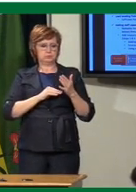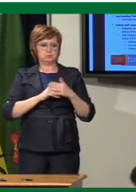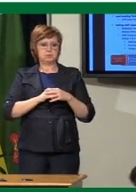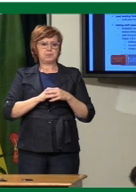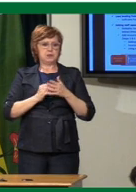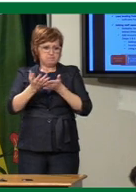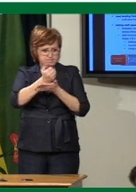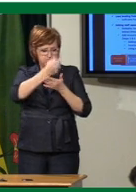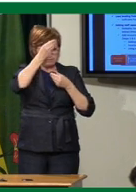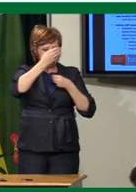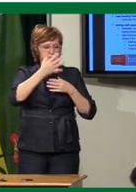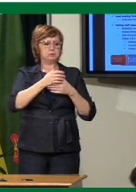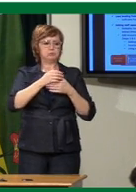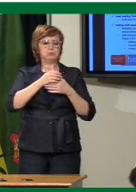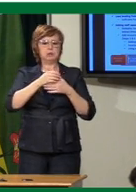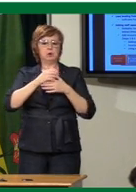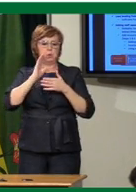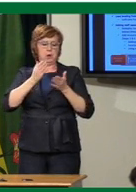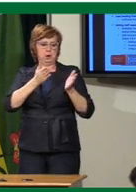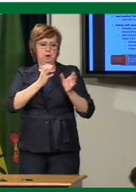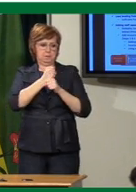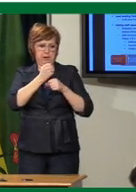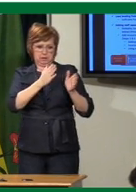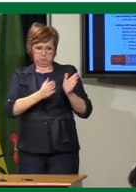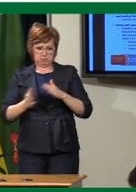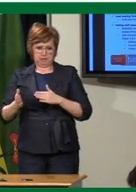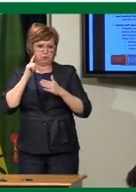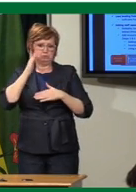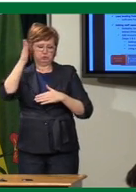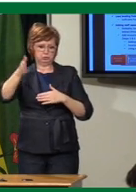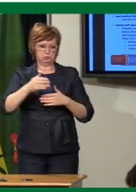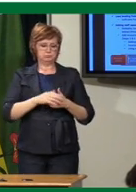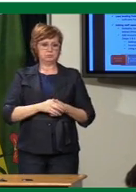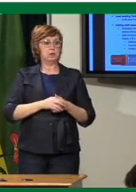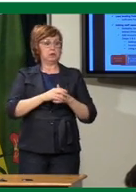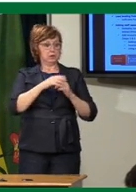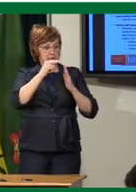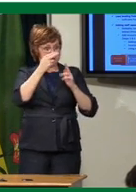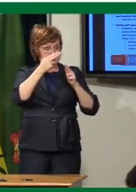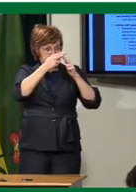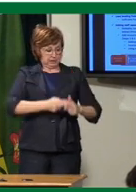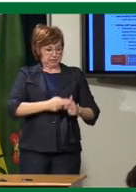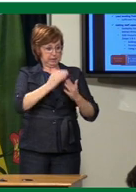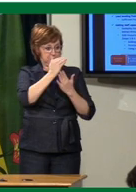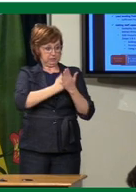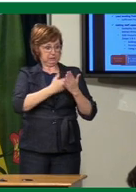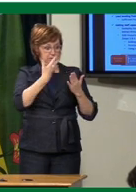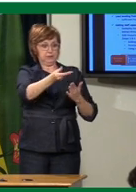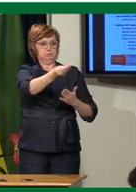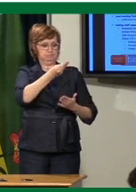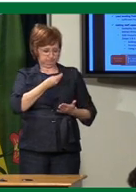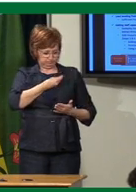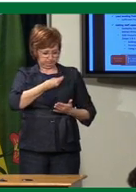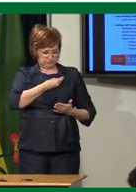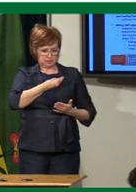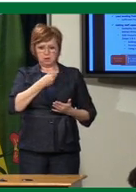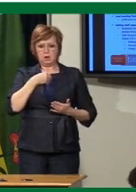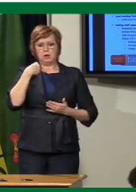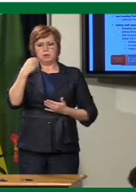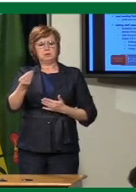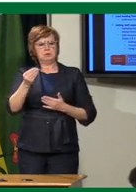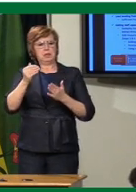direction as well. Once the contact names have been obtained, those are passed back to a